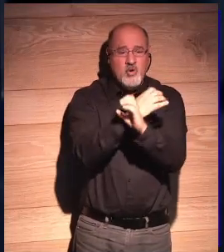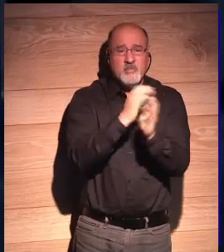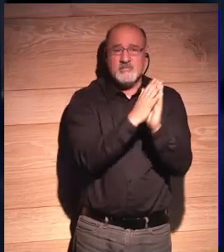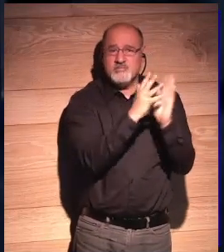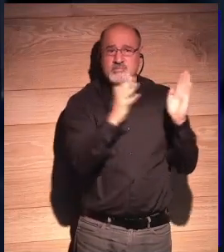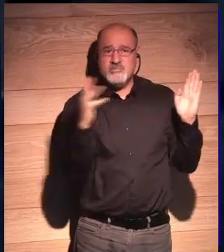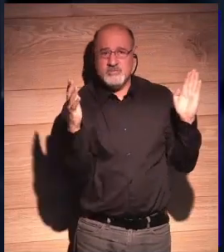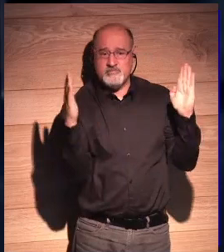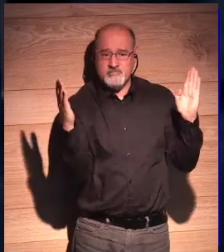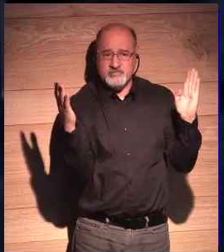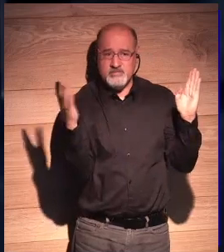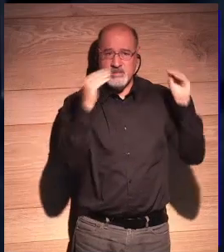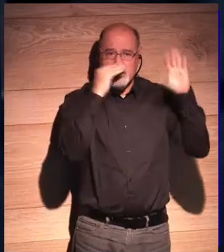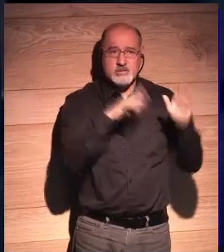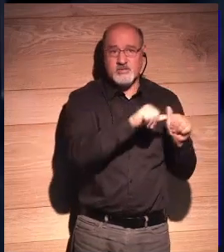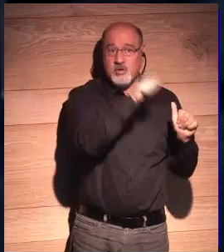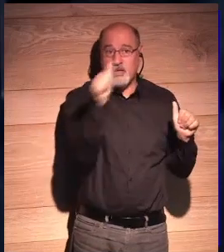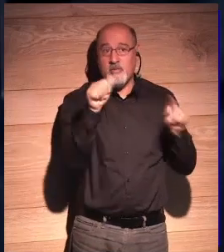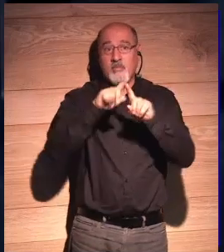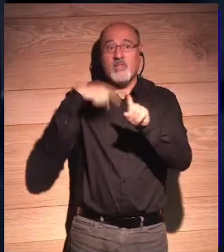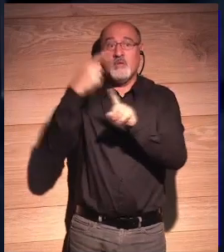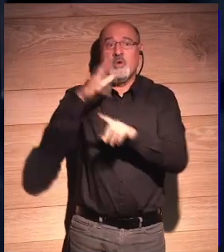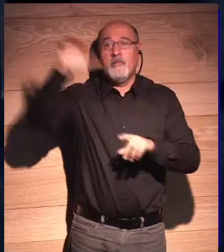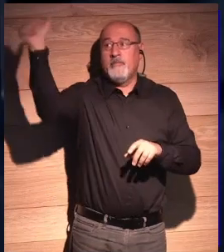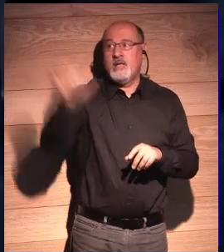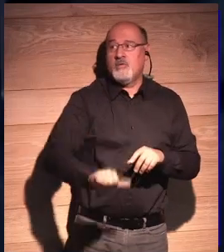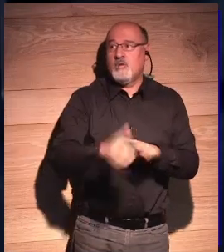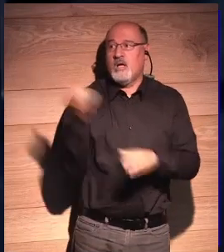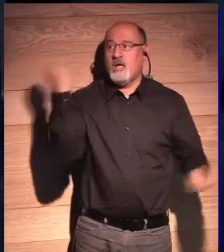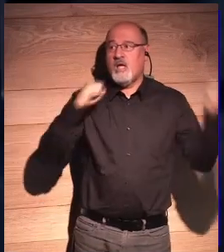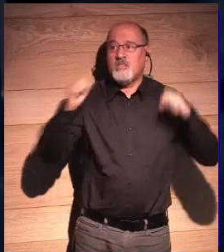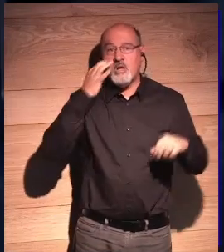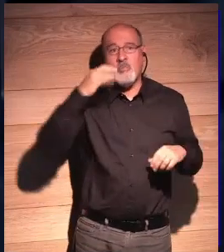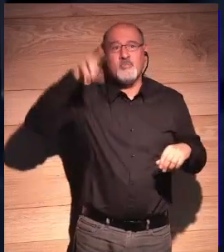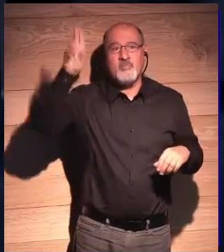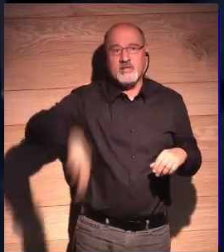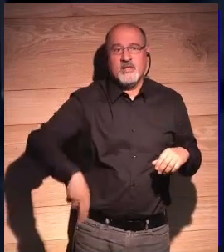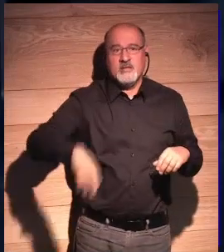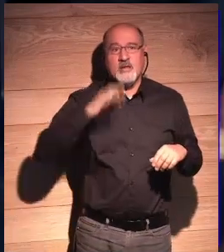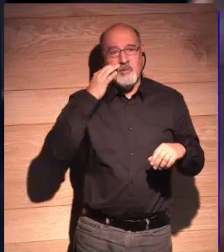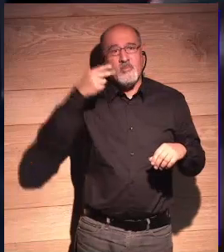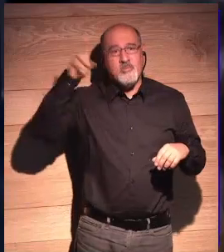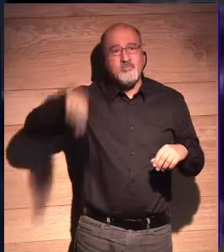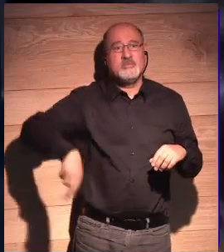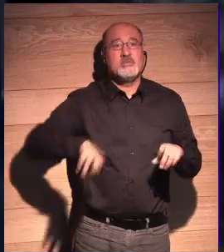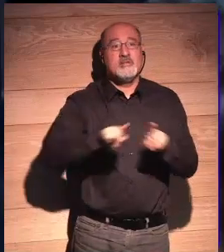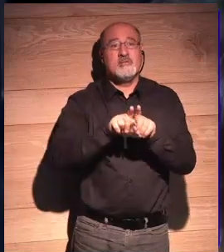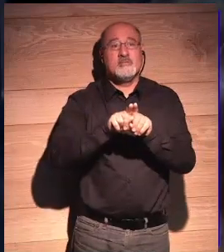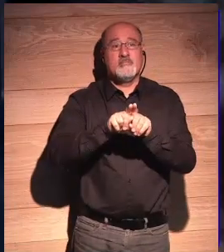movie on its own merits that's actually very different from the comic. Mm-hmm. People either like one or the other, usually.